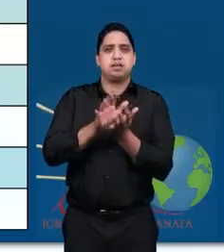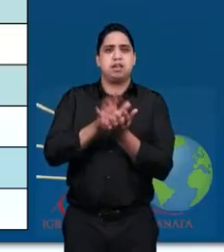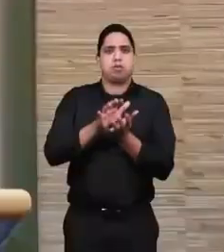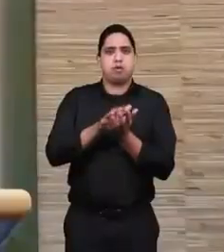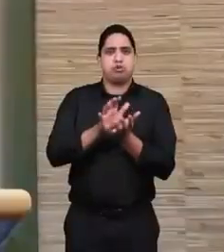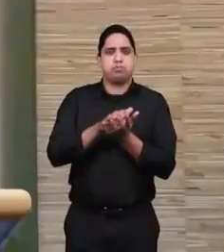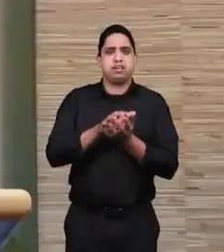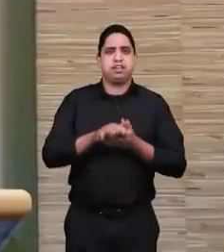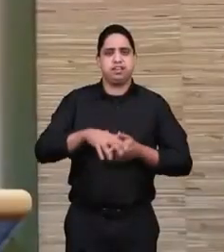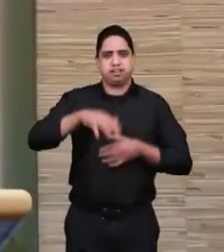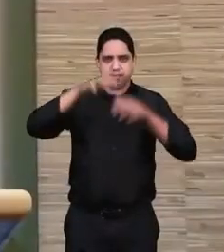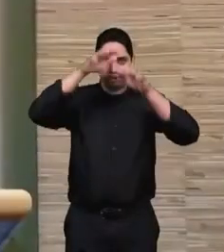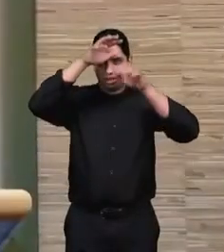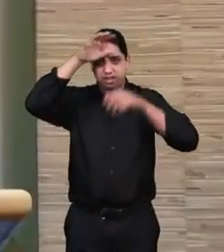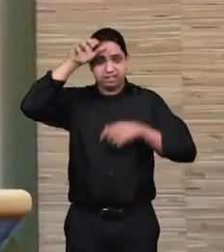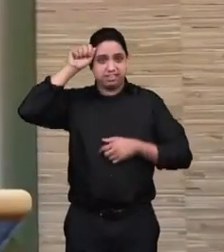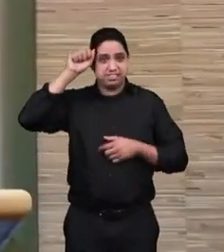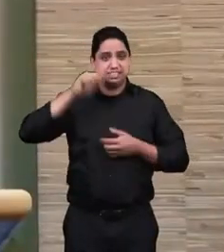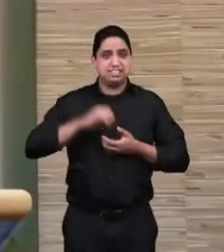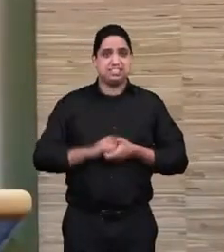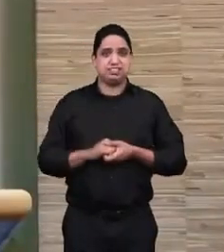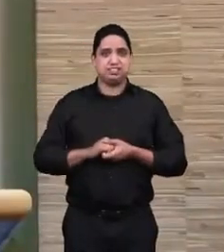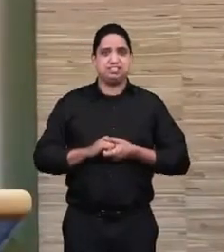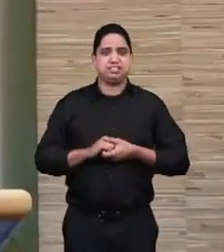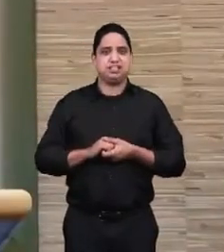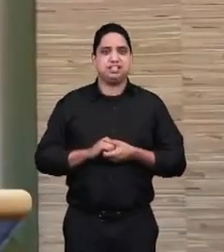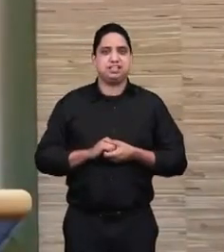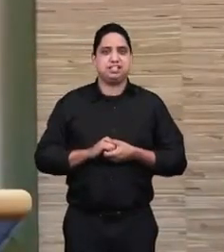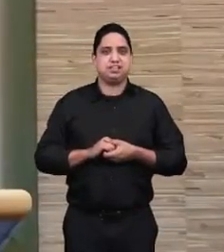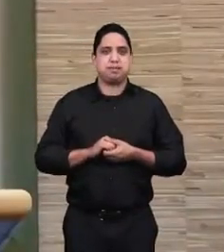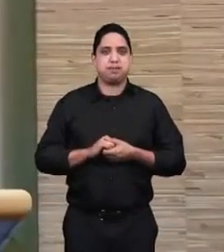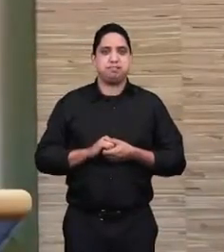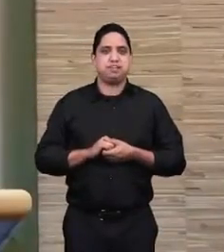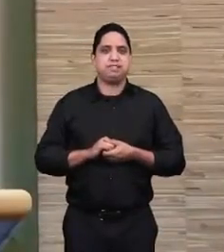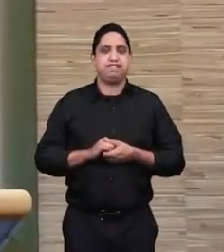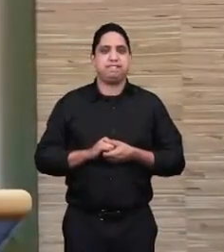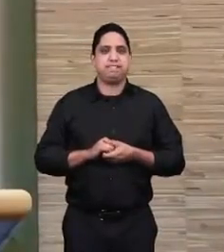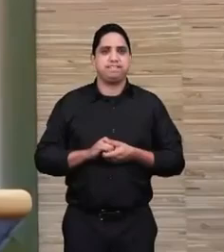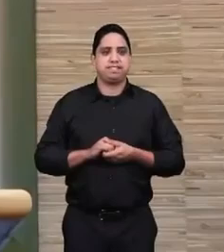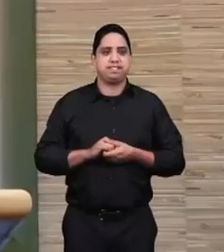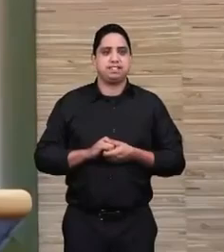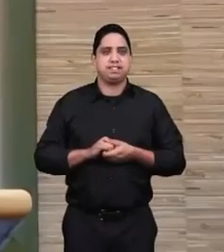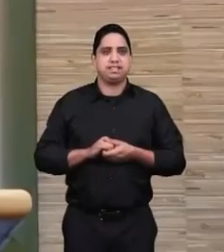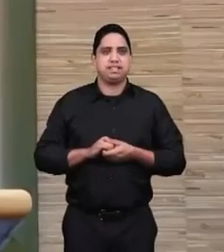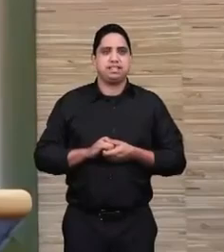which had positive results.